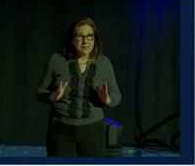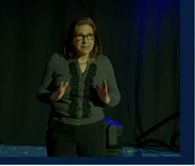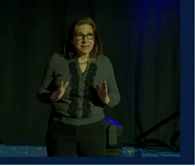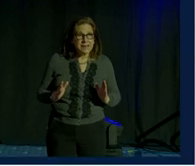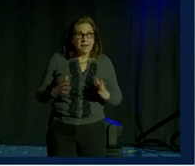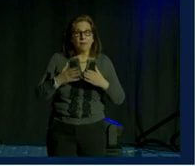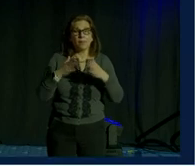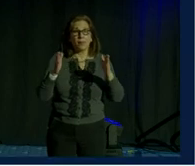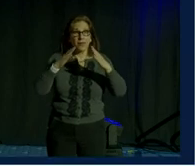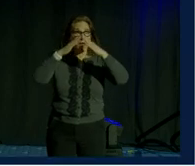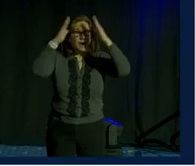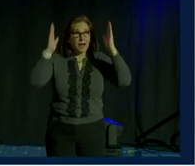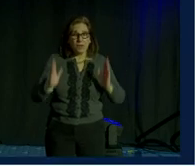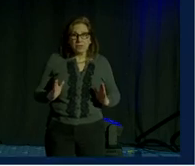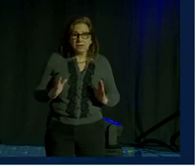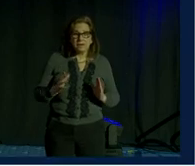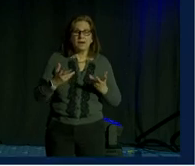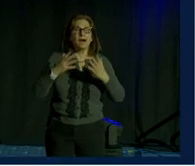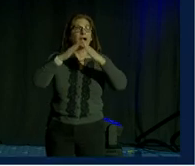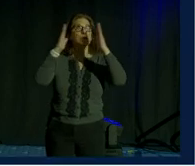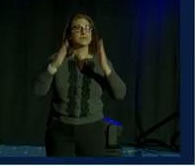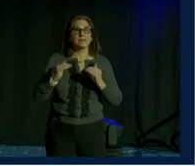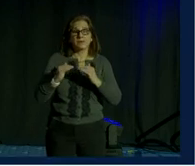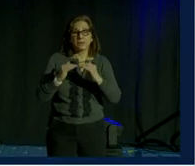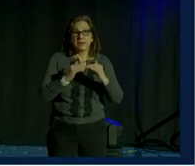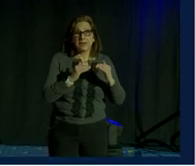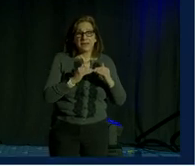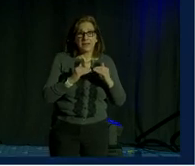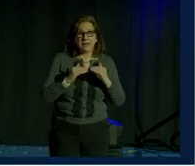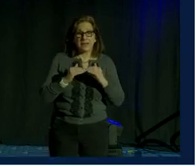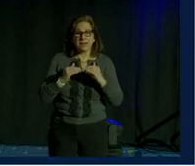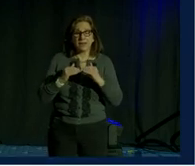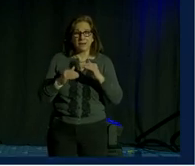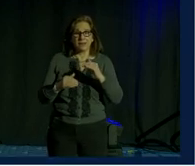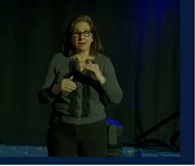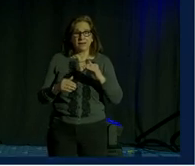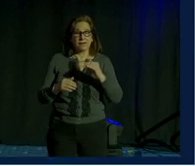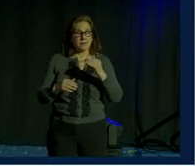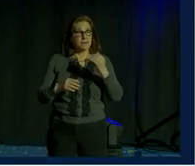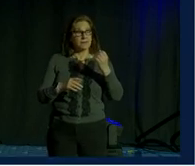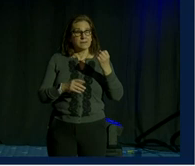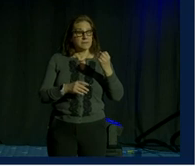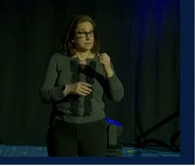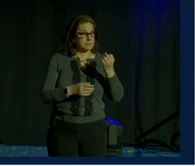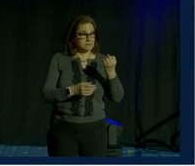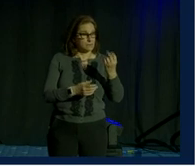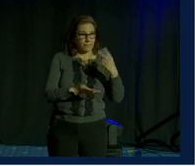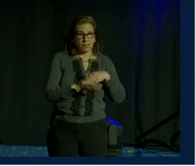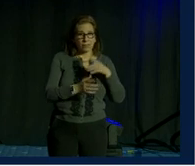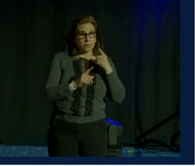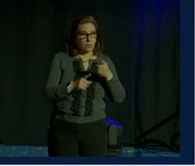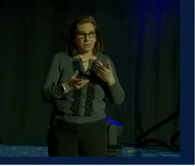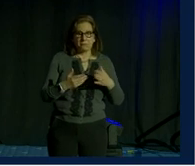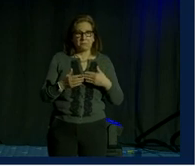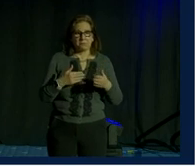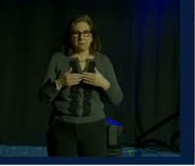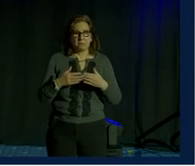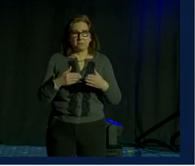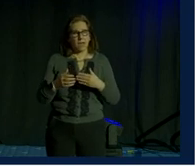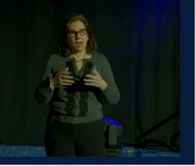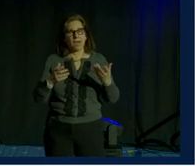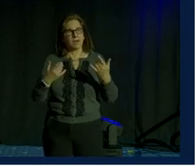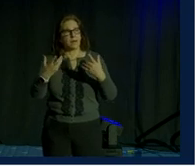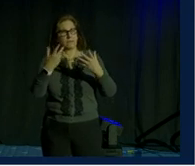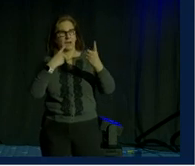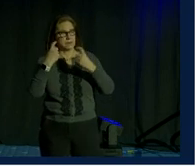But the mayor didn't stop at just the 36,000 goal and the 12,000 goal. She asked us to say not only how we're going to get there, but where